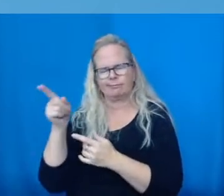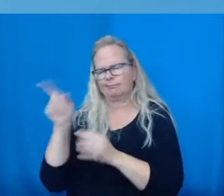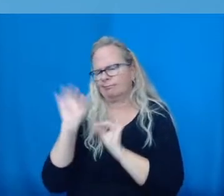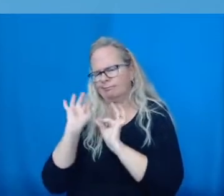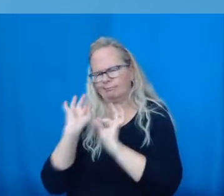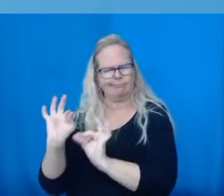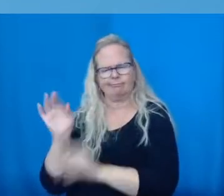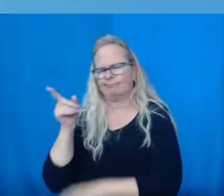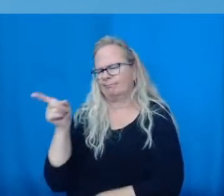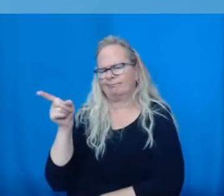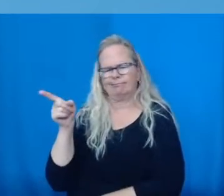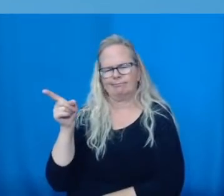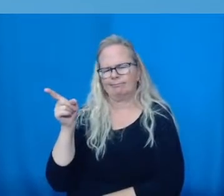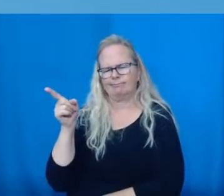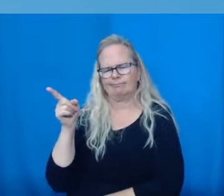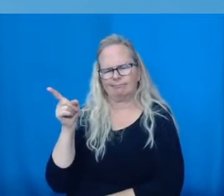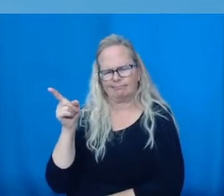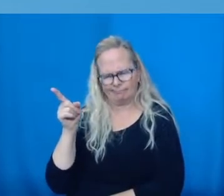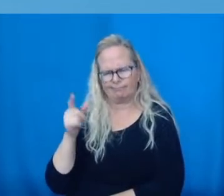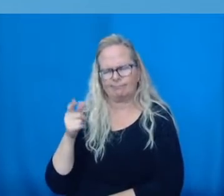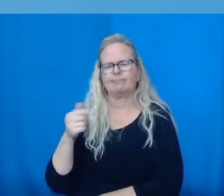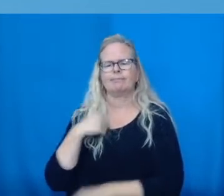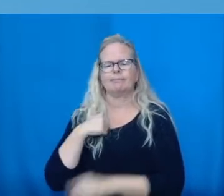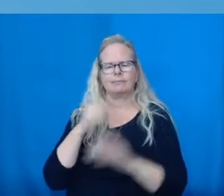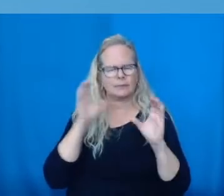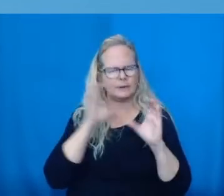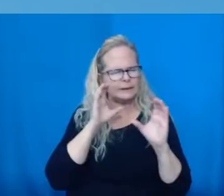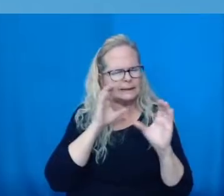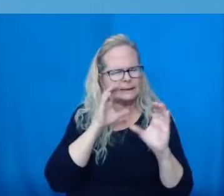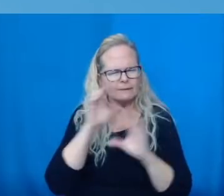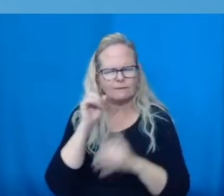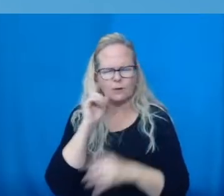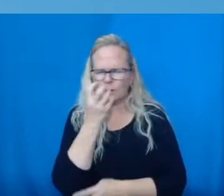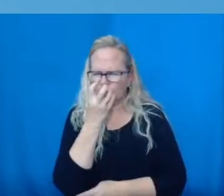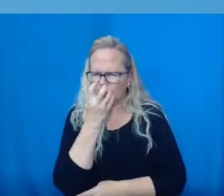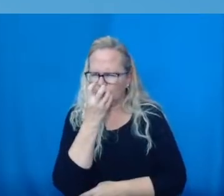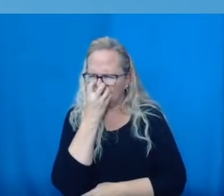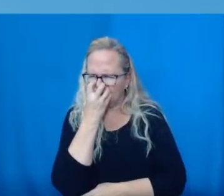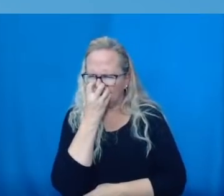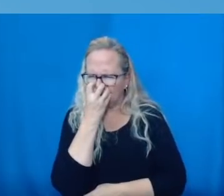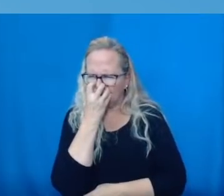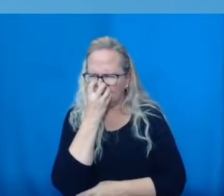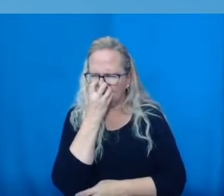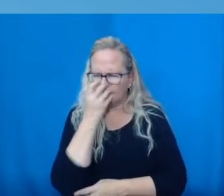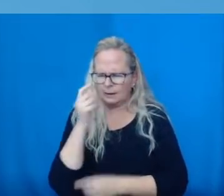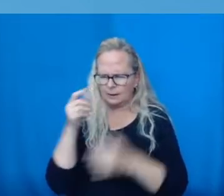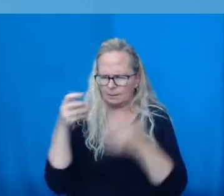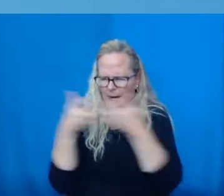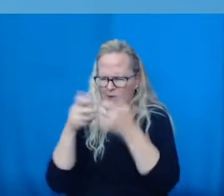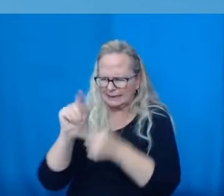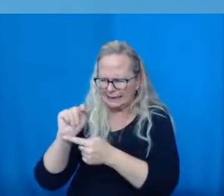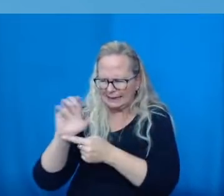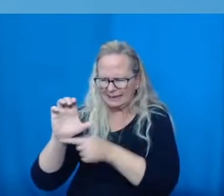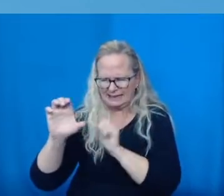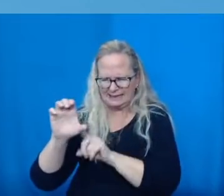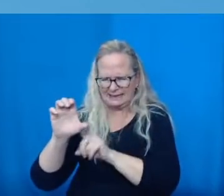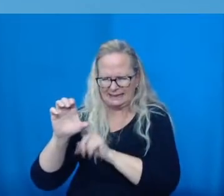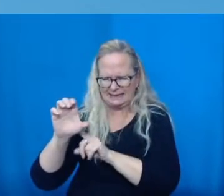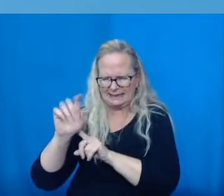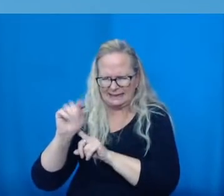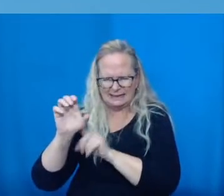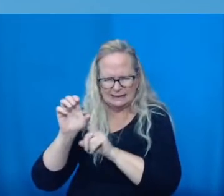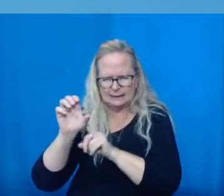for use in a workplace. Just need to mention that with the pandemic, we had great demand, of course, for